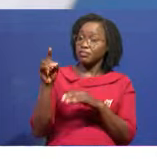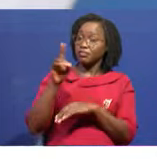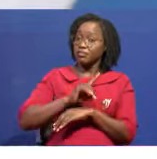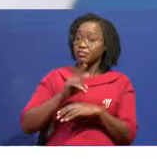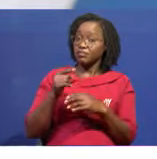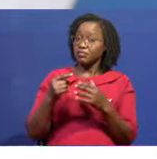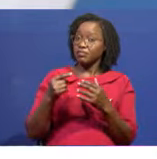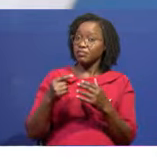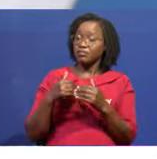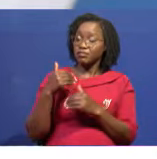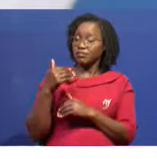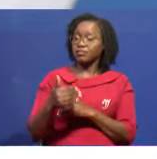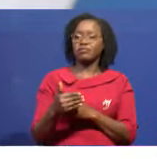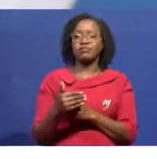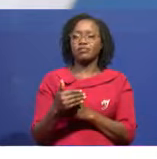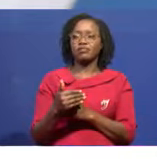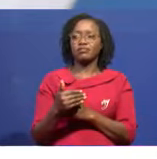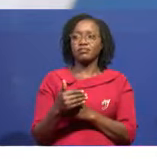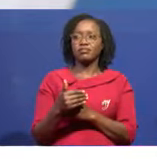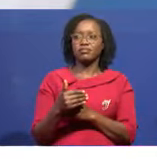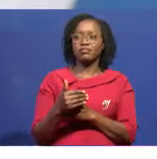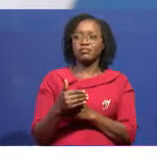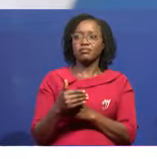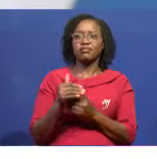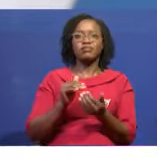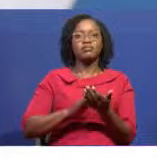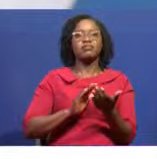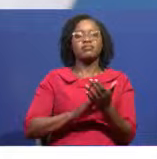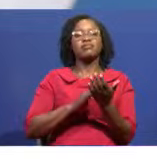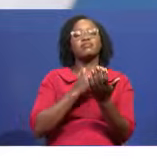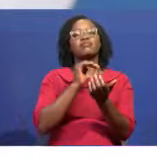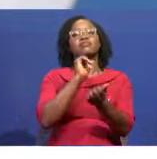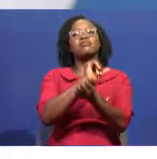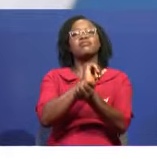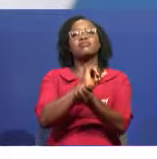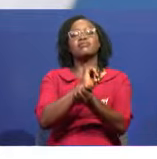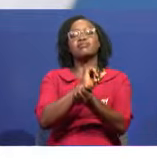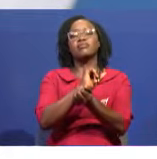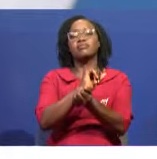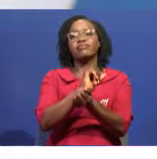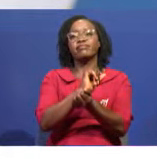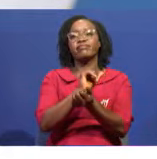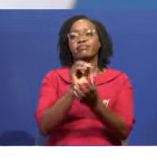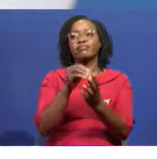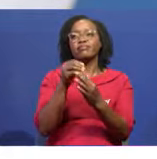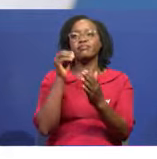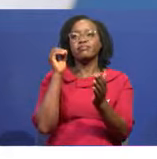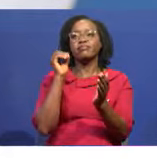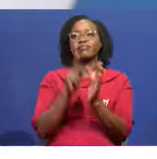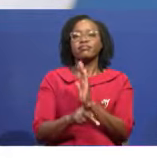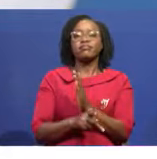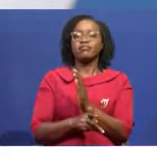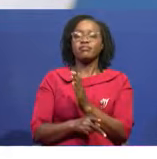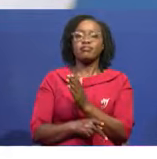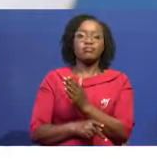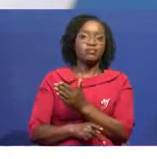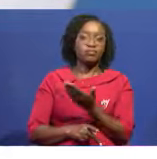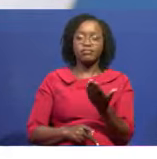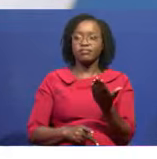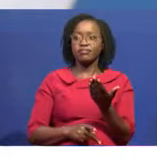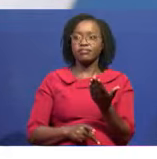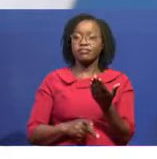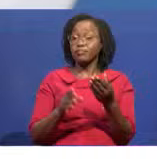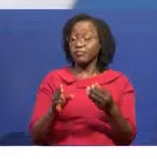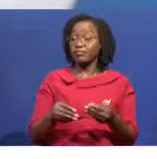will follow thereafter is we will recommend you be arrested or prosecuted, or a fine will